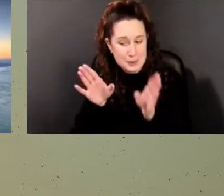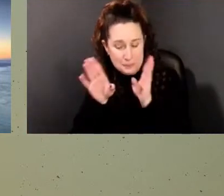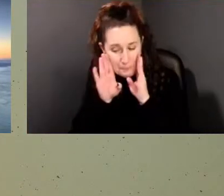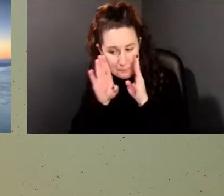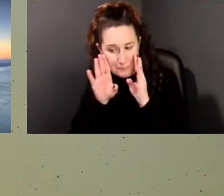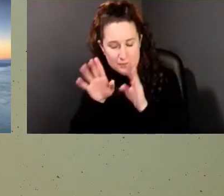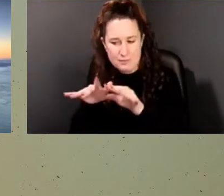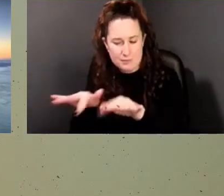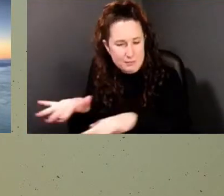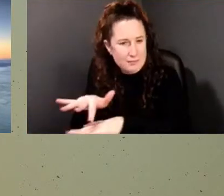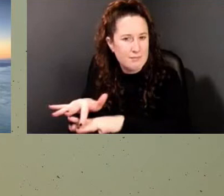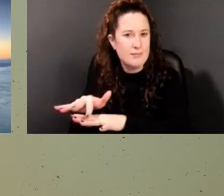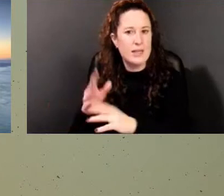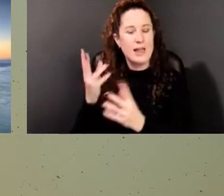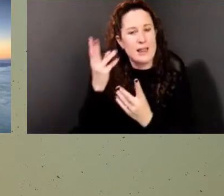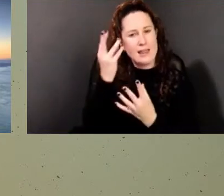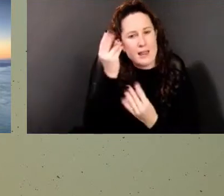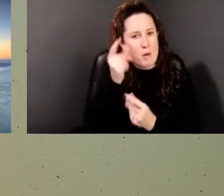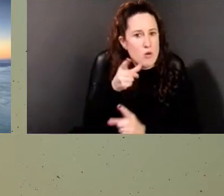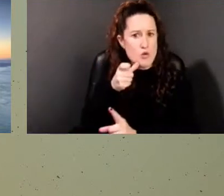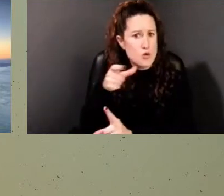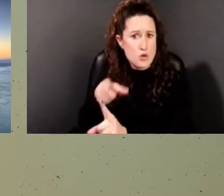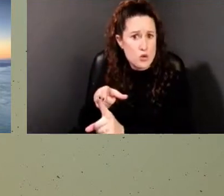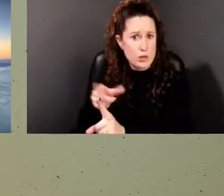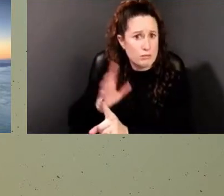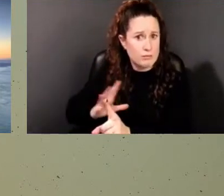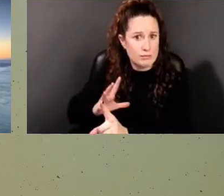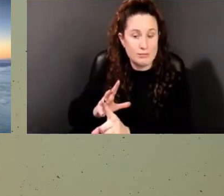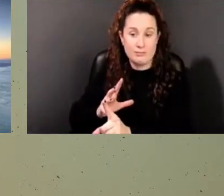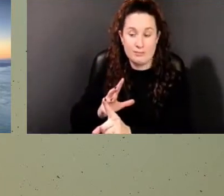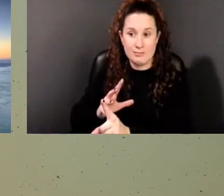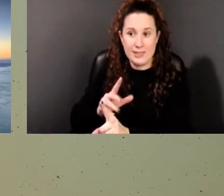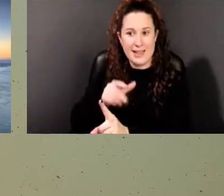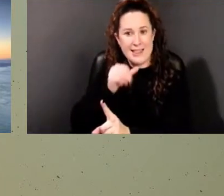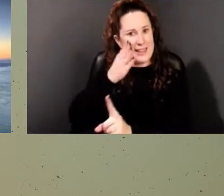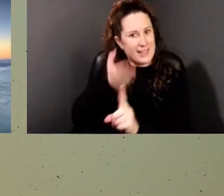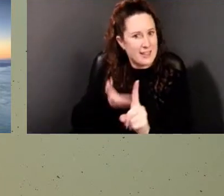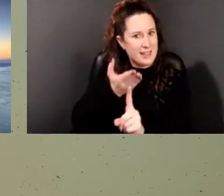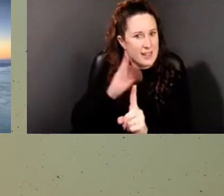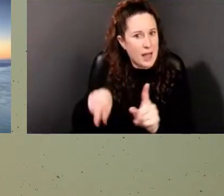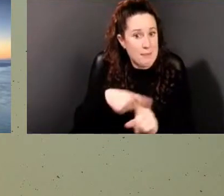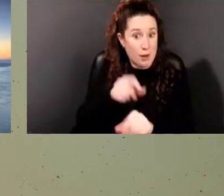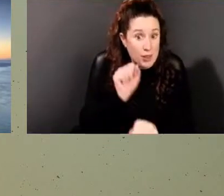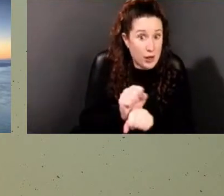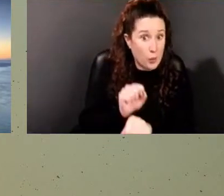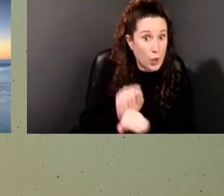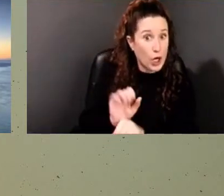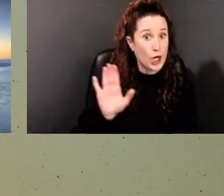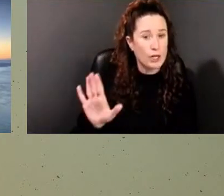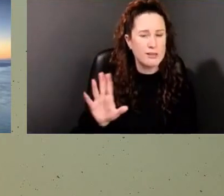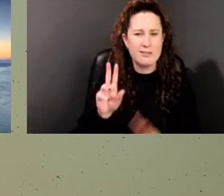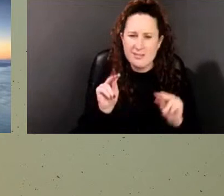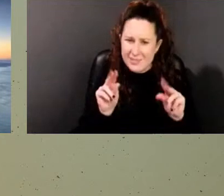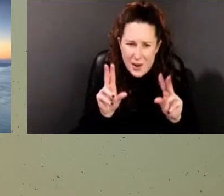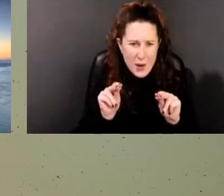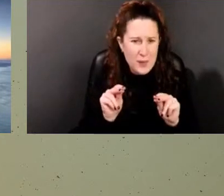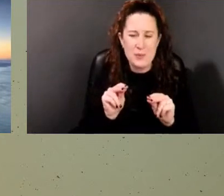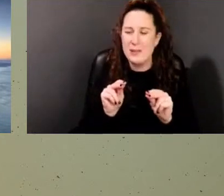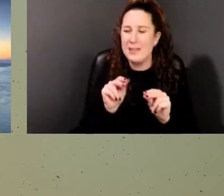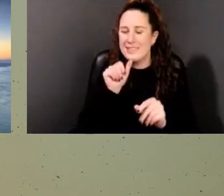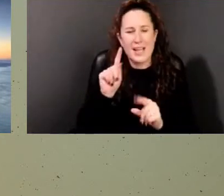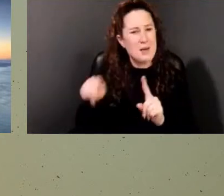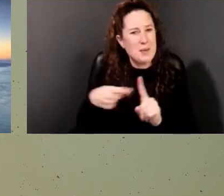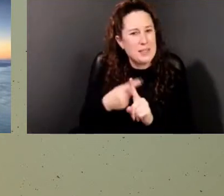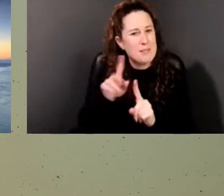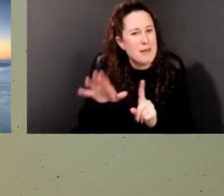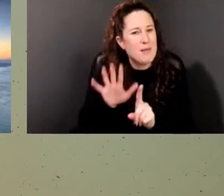center who they were. It's not just about labor. It is not just about the labor that was extracted from them. It is just not